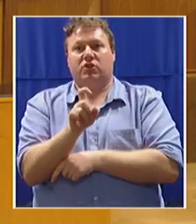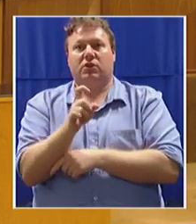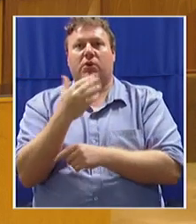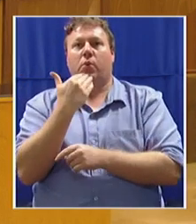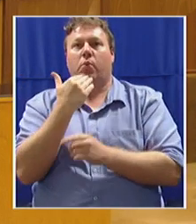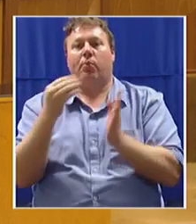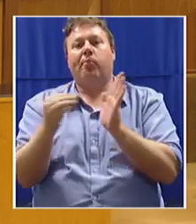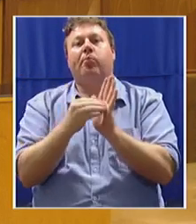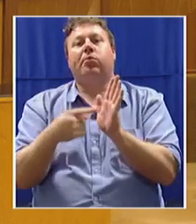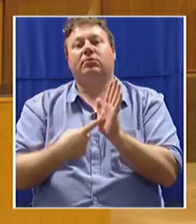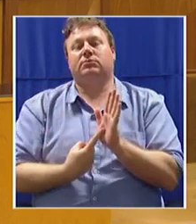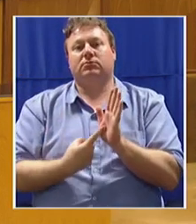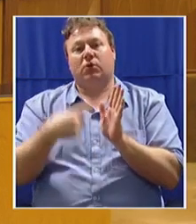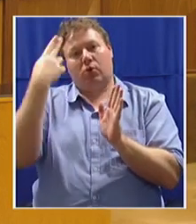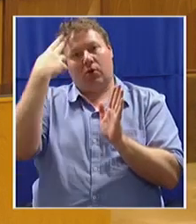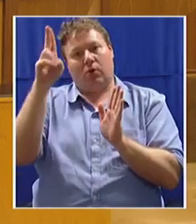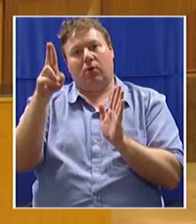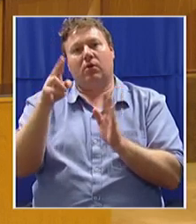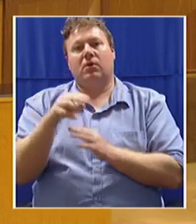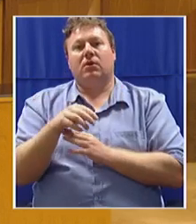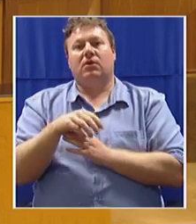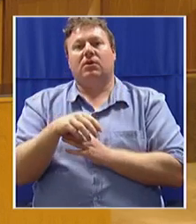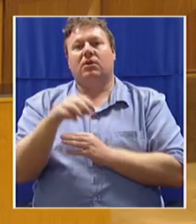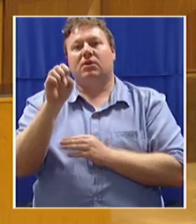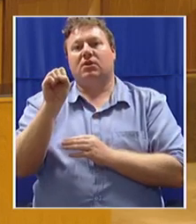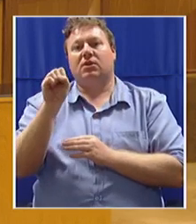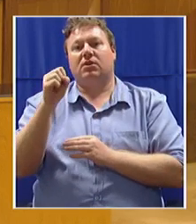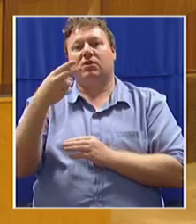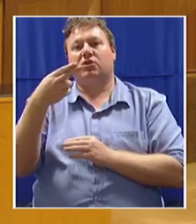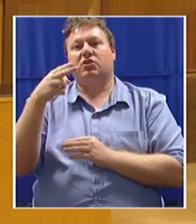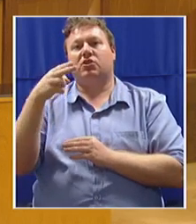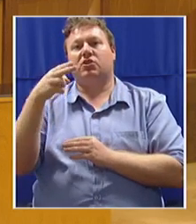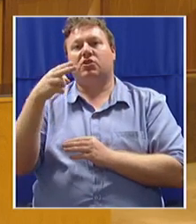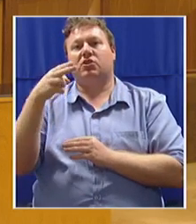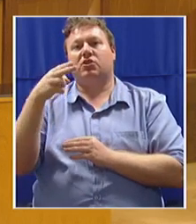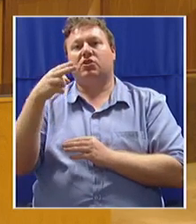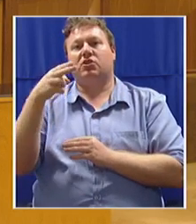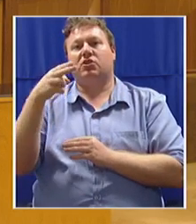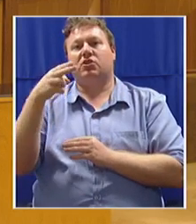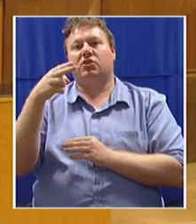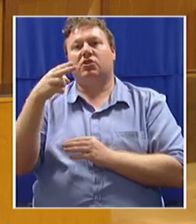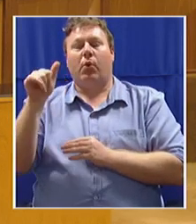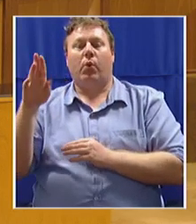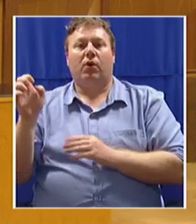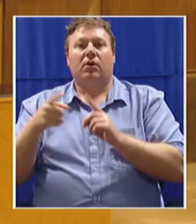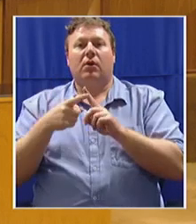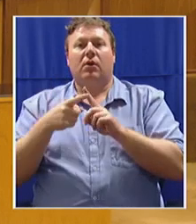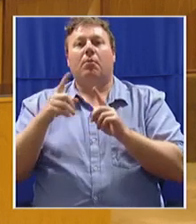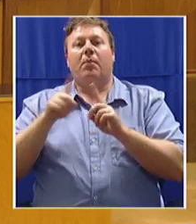you by the Honorable Shibambo, but my instructions are that the Honorable Ndlozi will take care of the